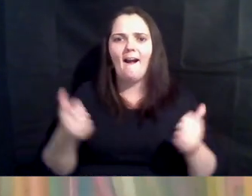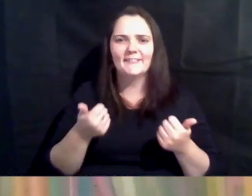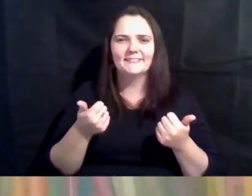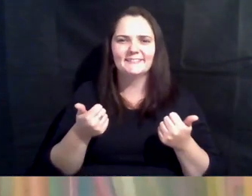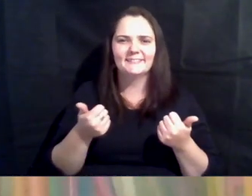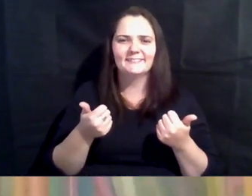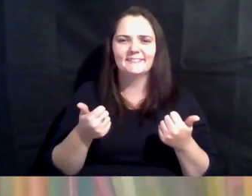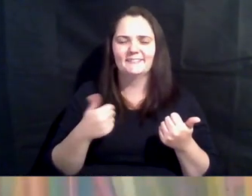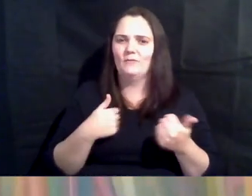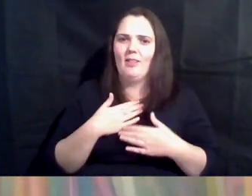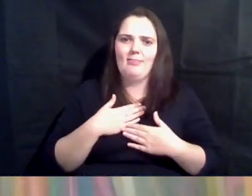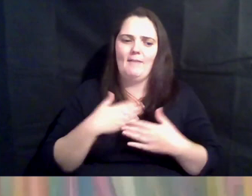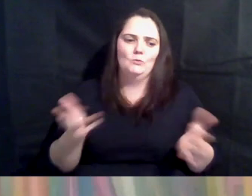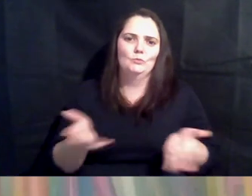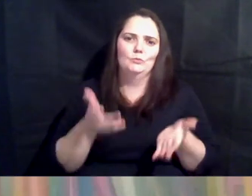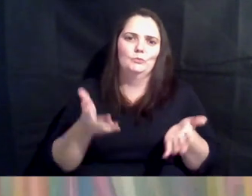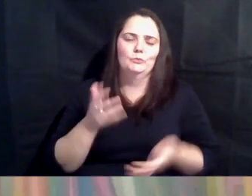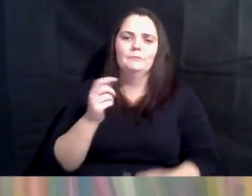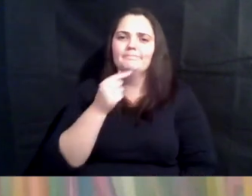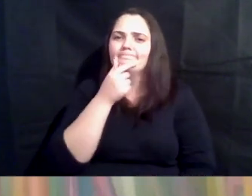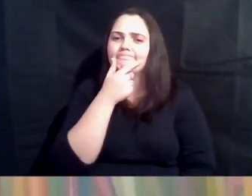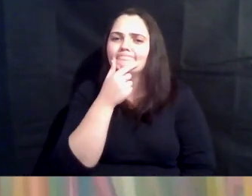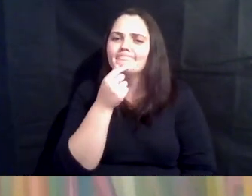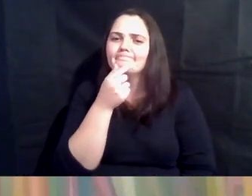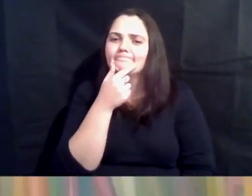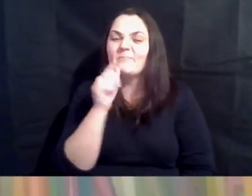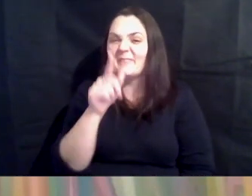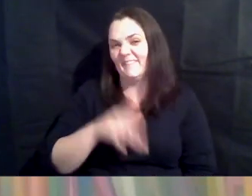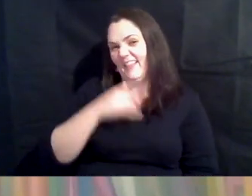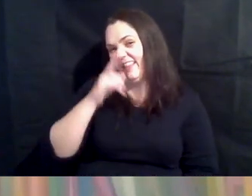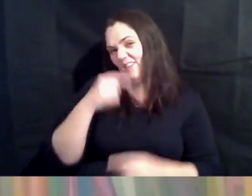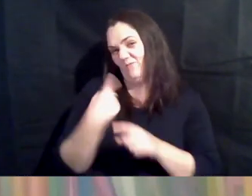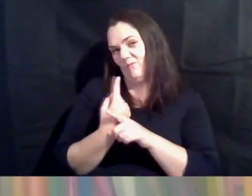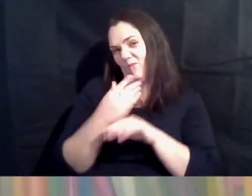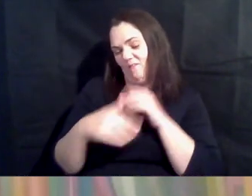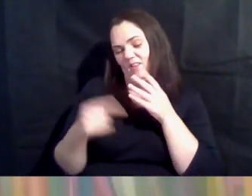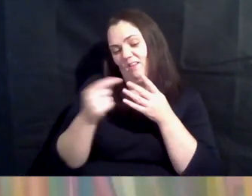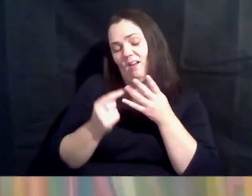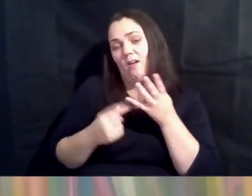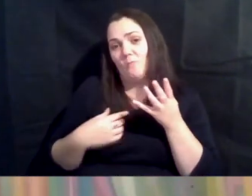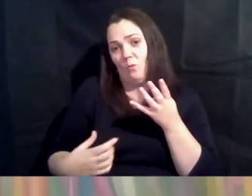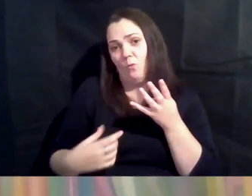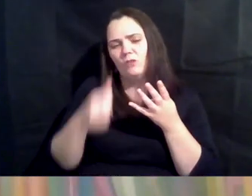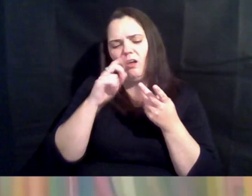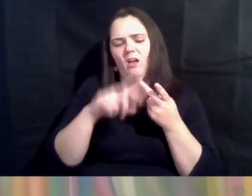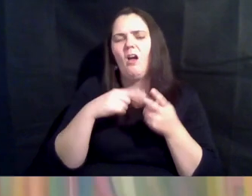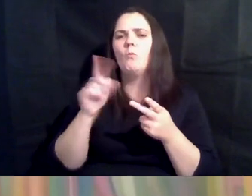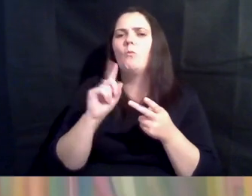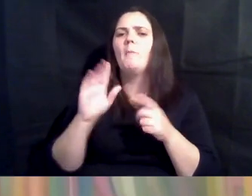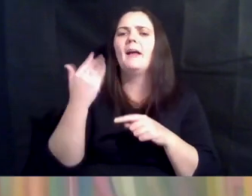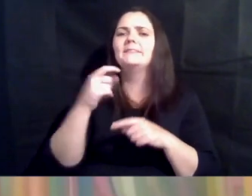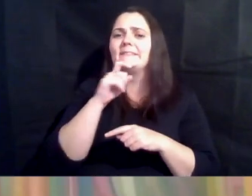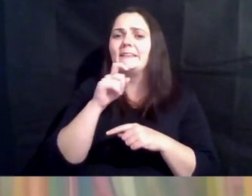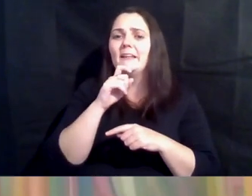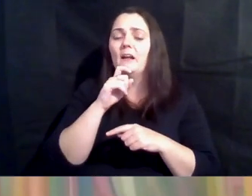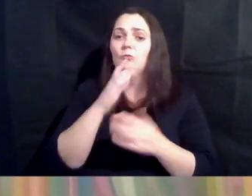this way. But I mean, these other talking points, I feel like I can't even say what I had for dinner, because truthfully, I haven't had